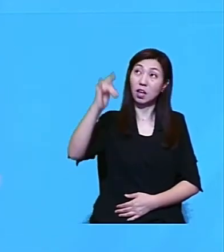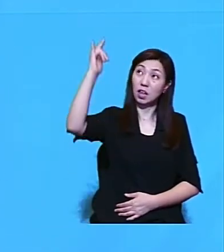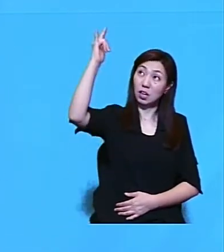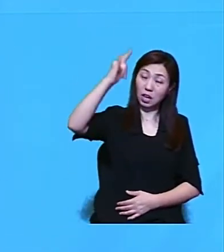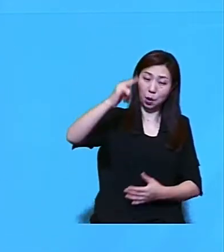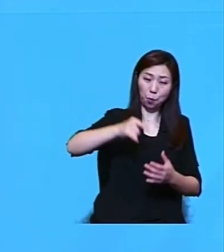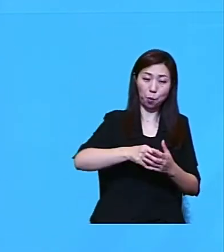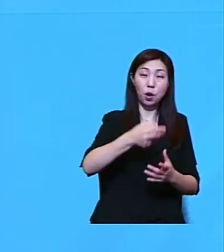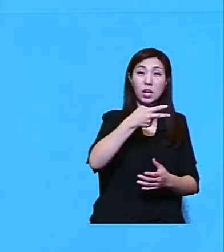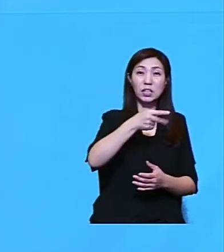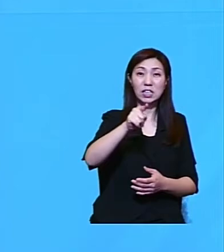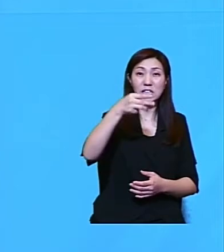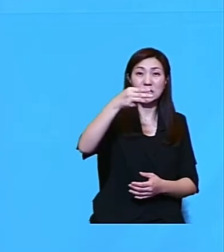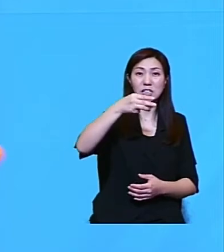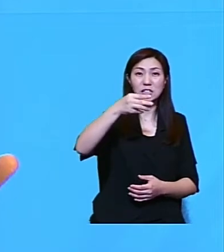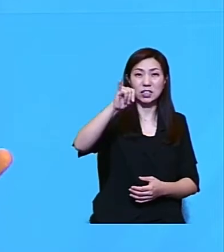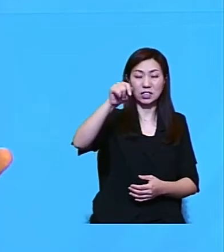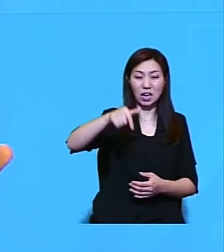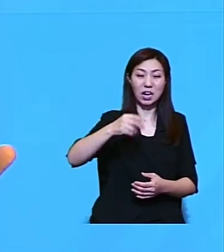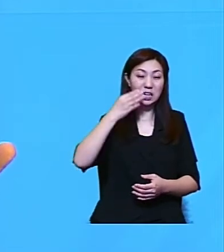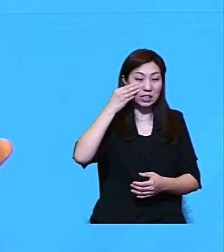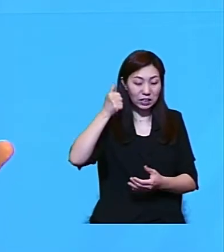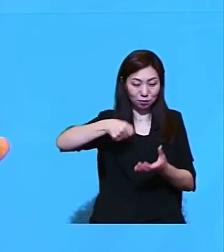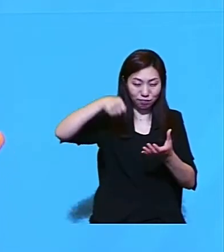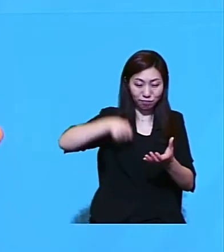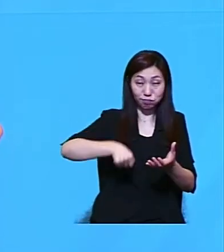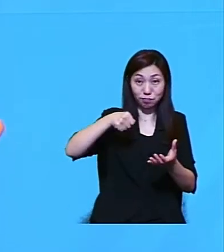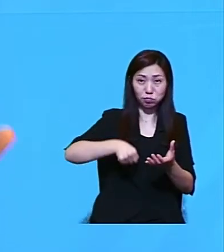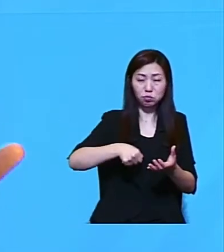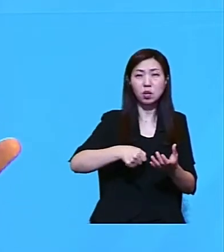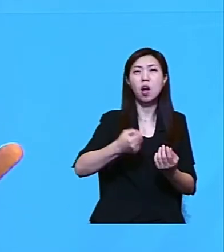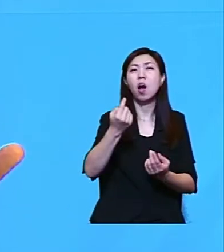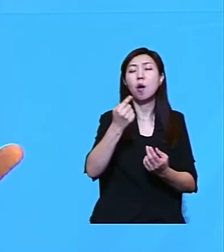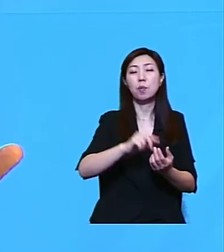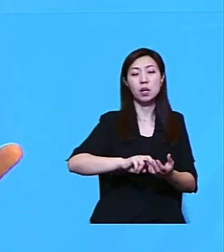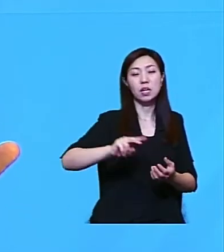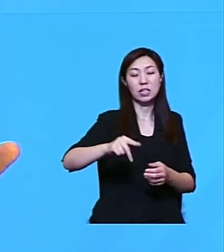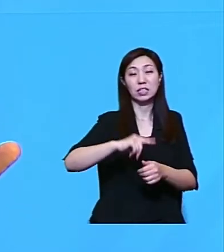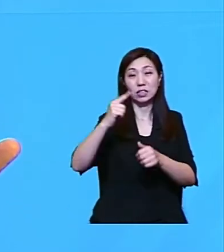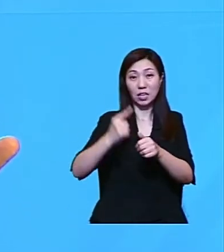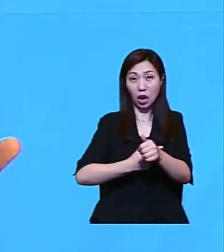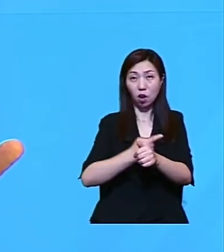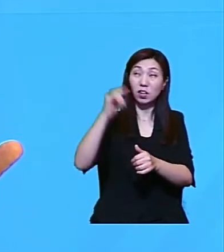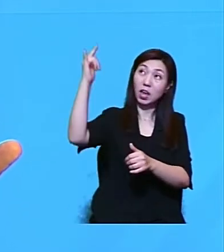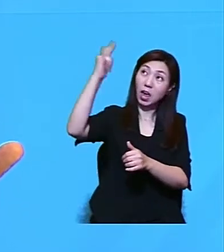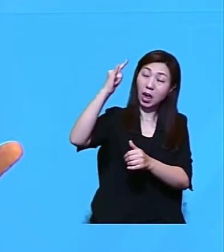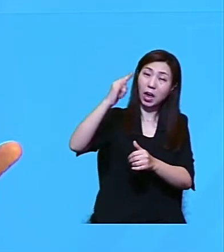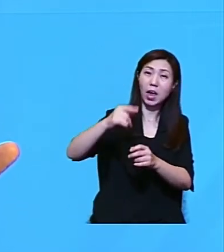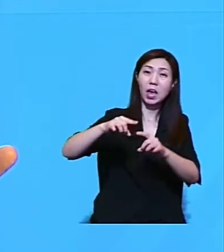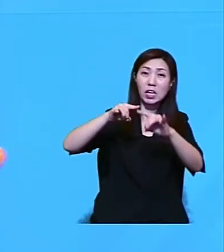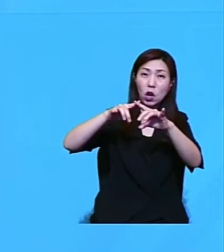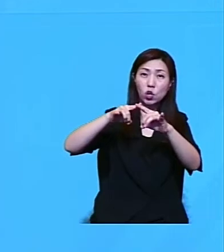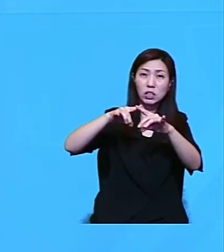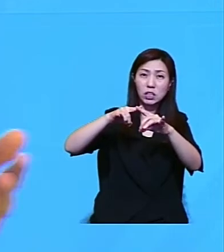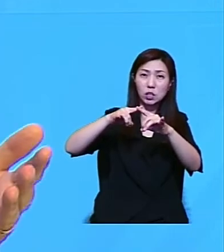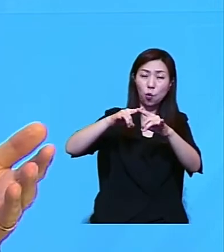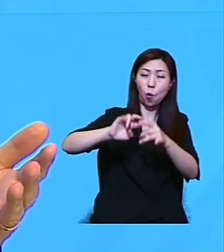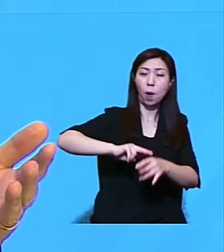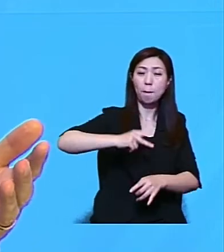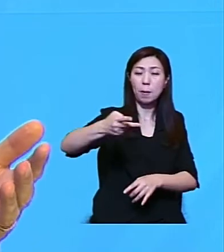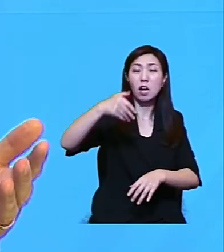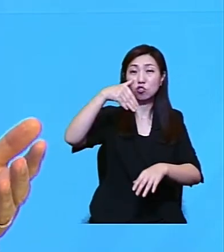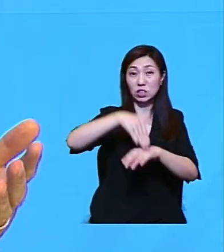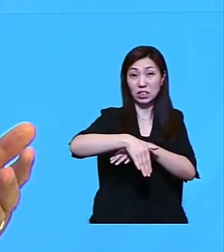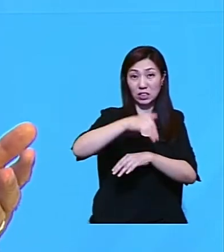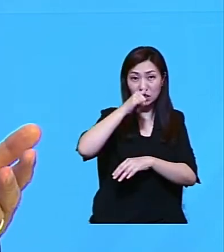emissions, but more importantly, it makes the agriculture system more climate resilient, and is a great way